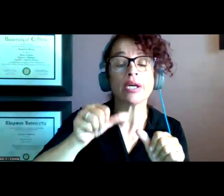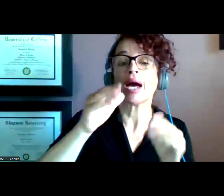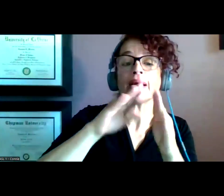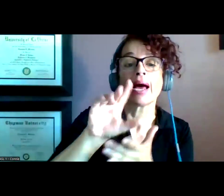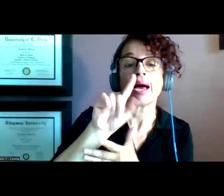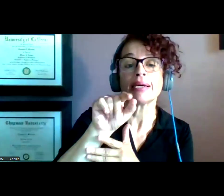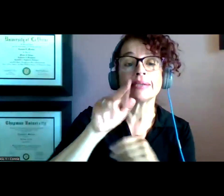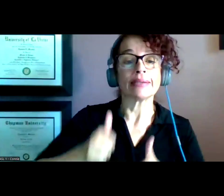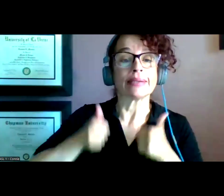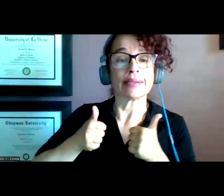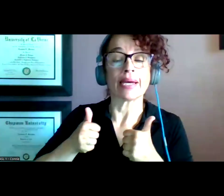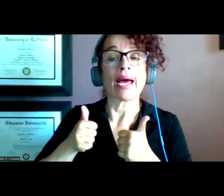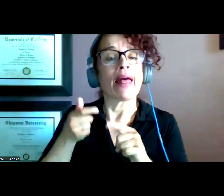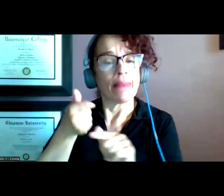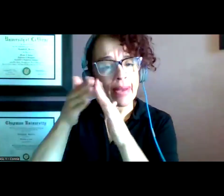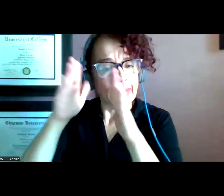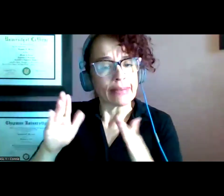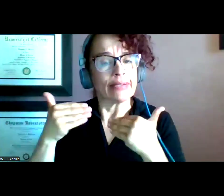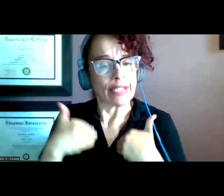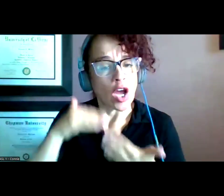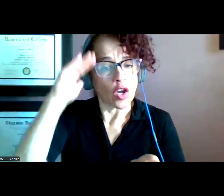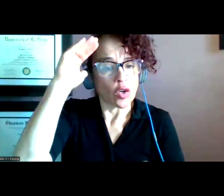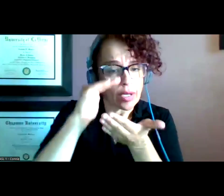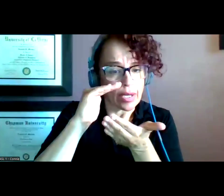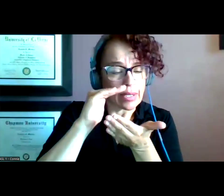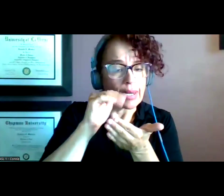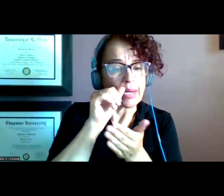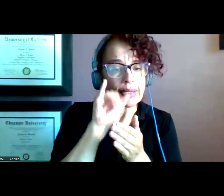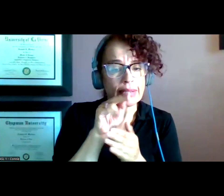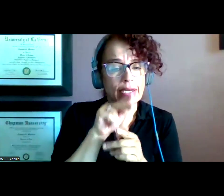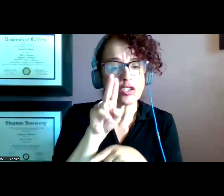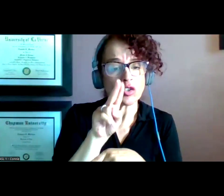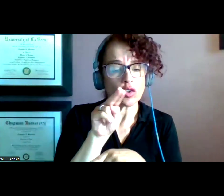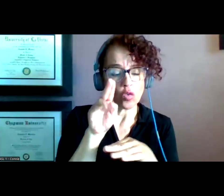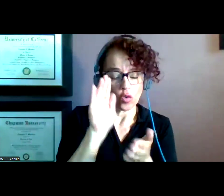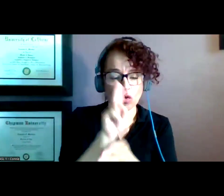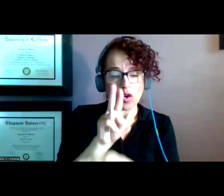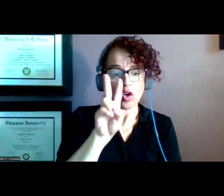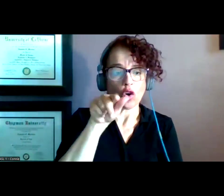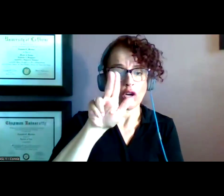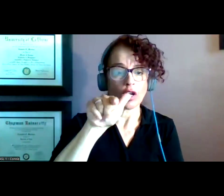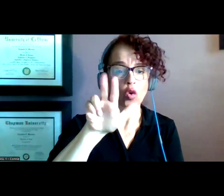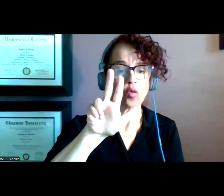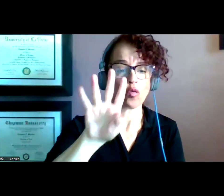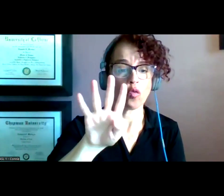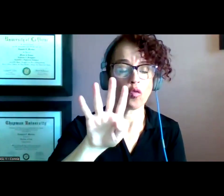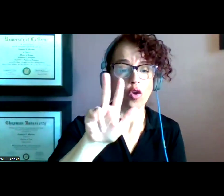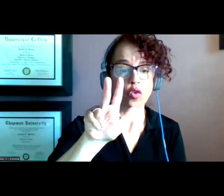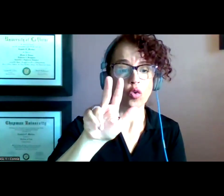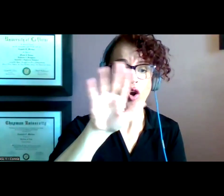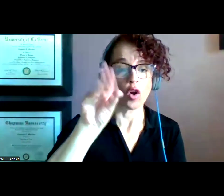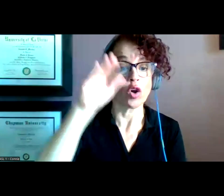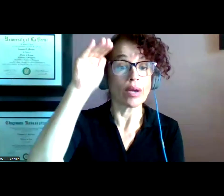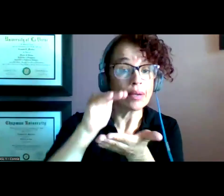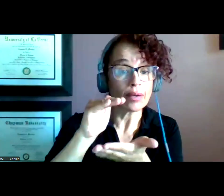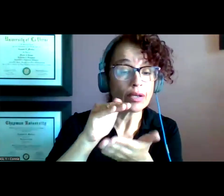and sustaining services, had a reduced inpatient use of 24.3%, a reduced